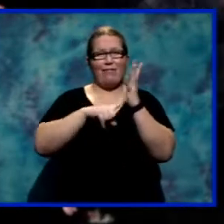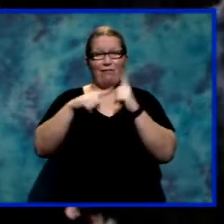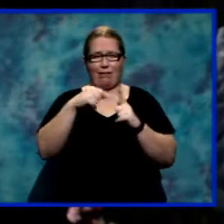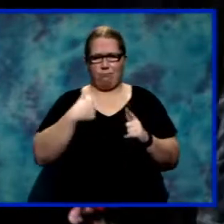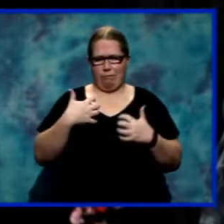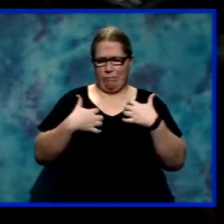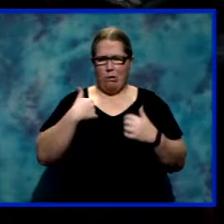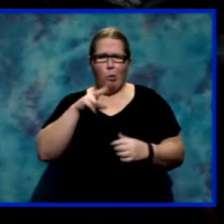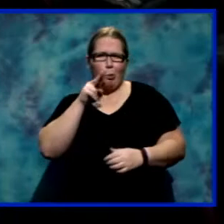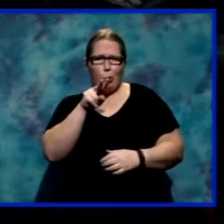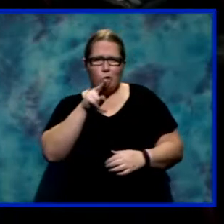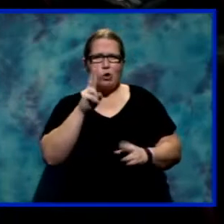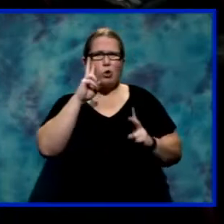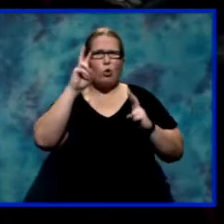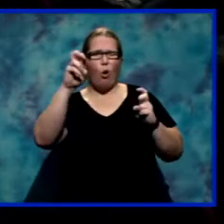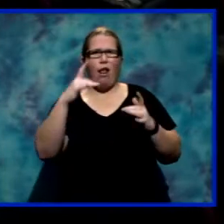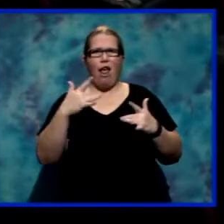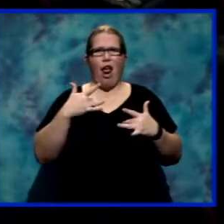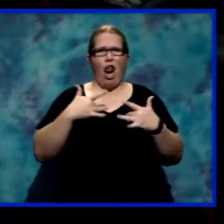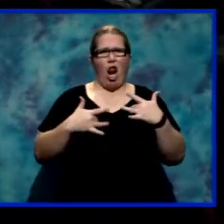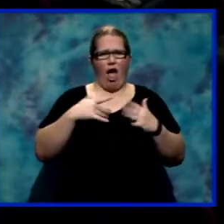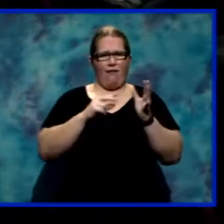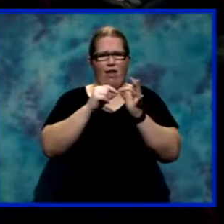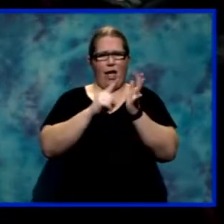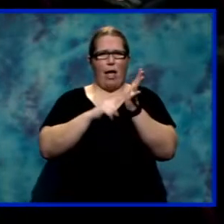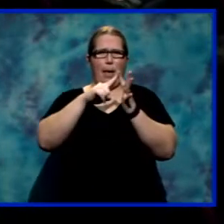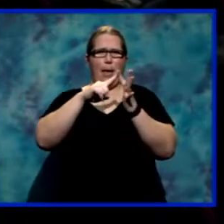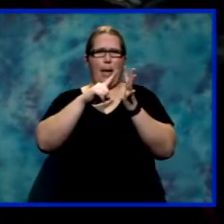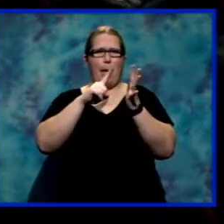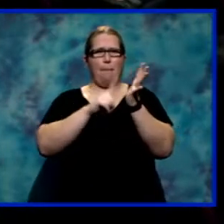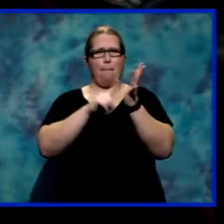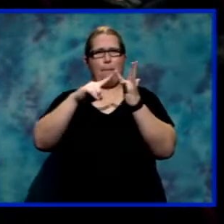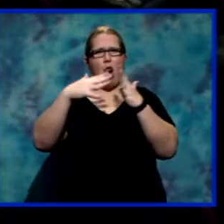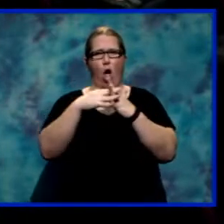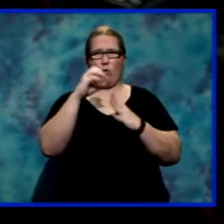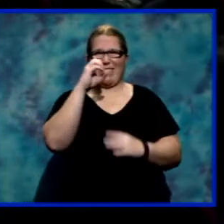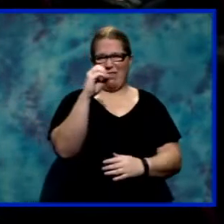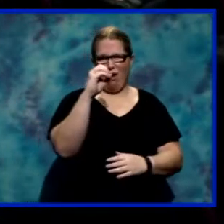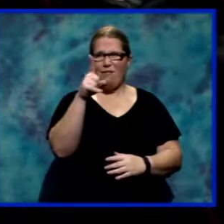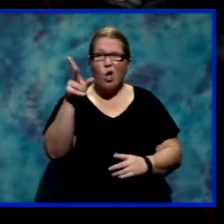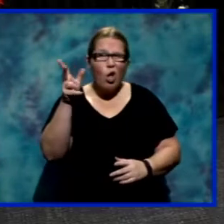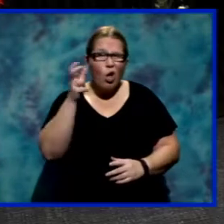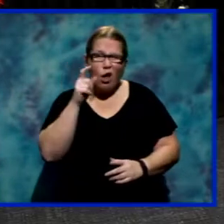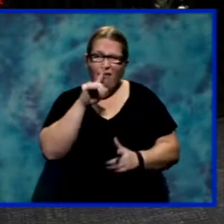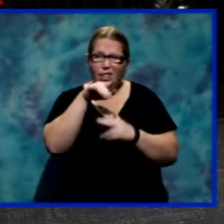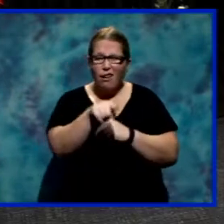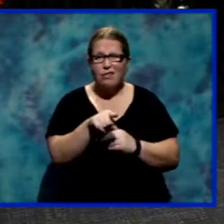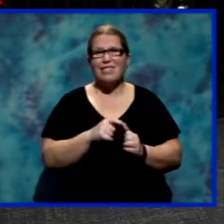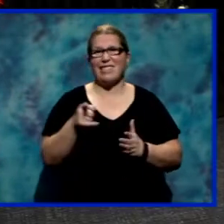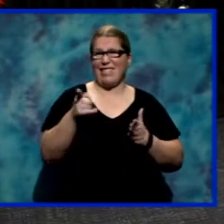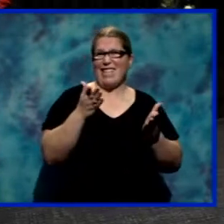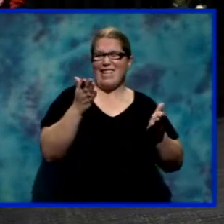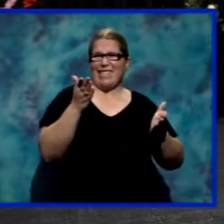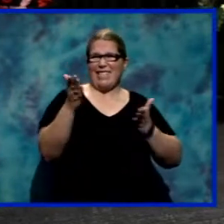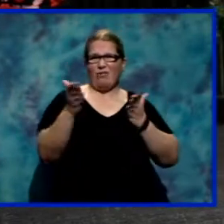into. It's called Life Below Zero. Have you ever heard of it? It's a series